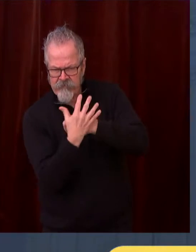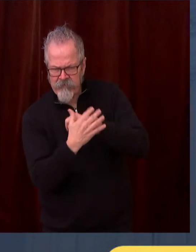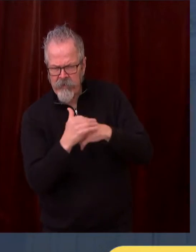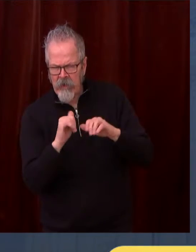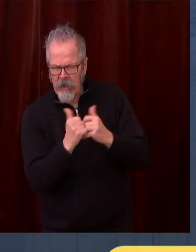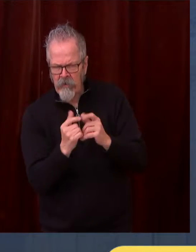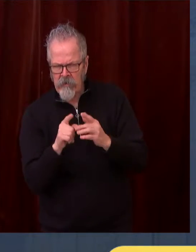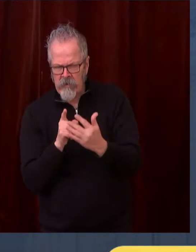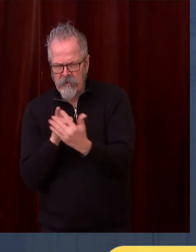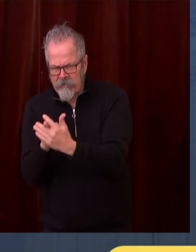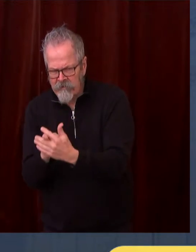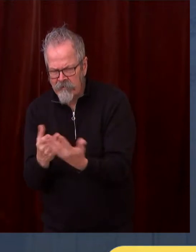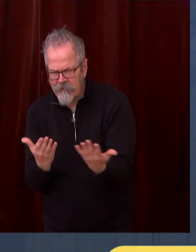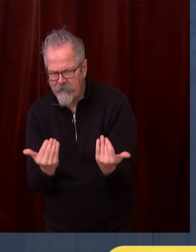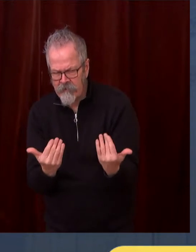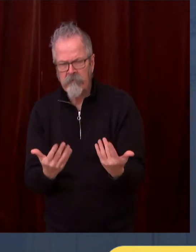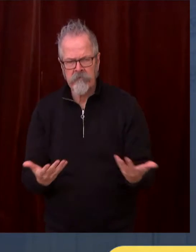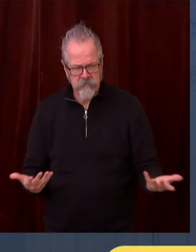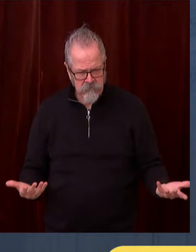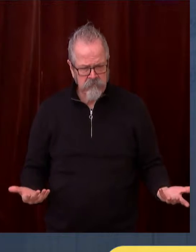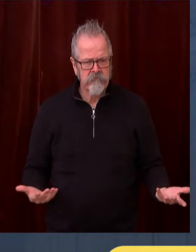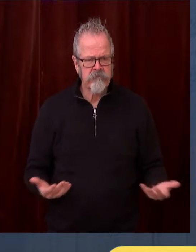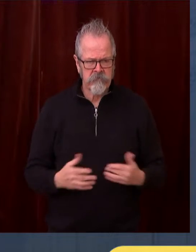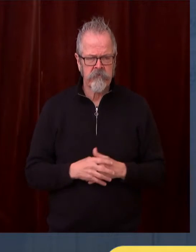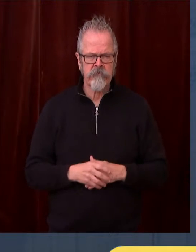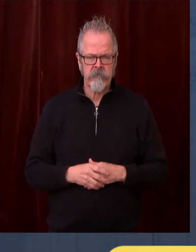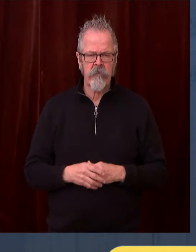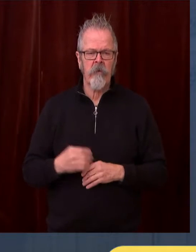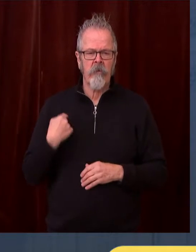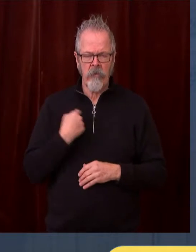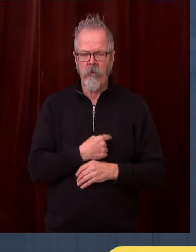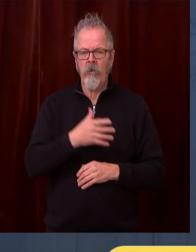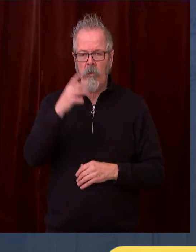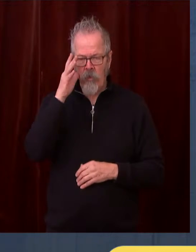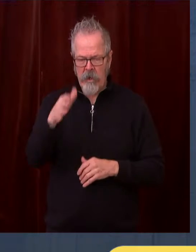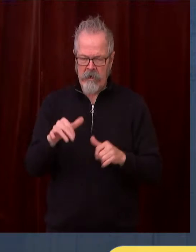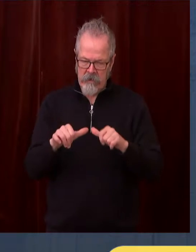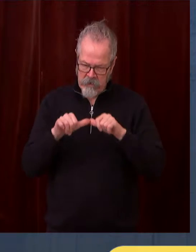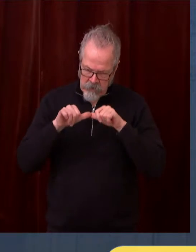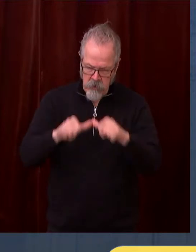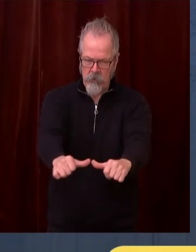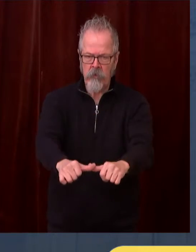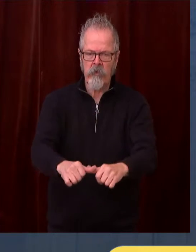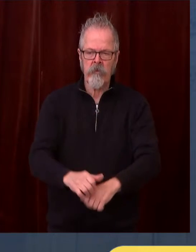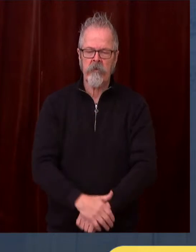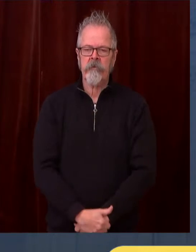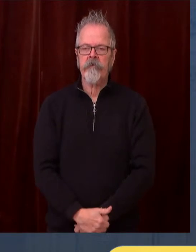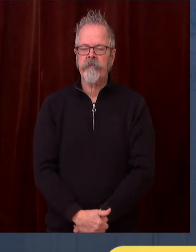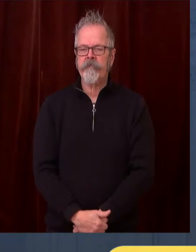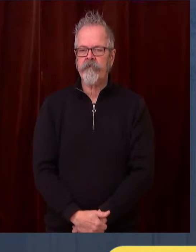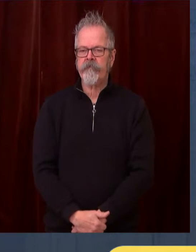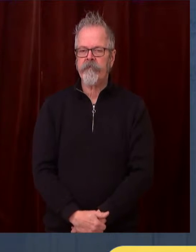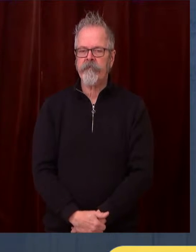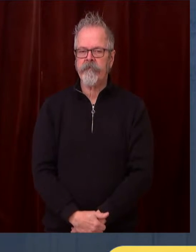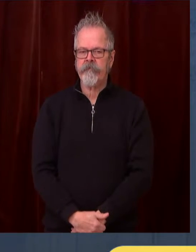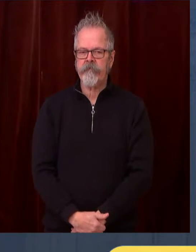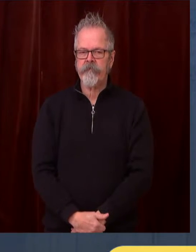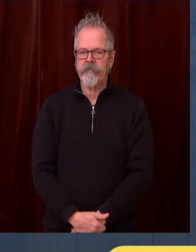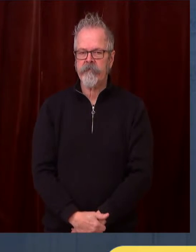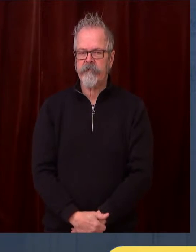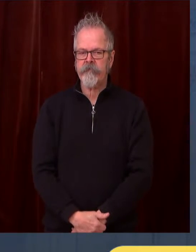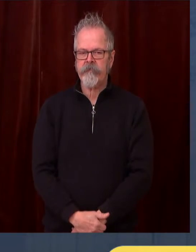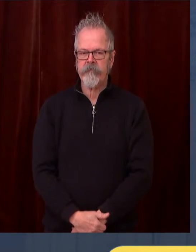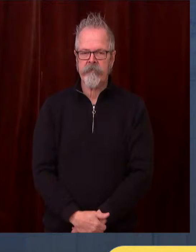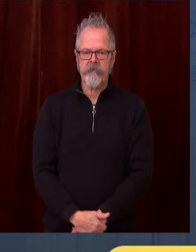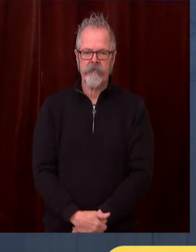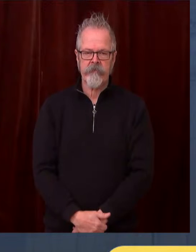continue in regard to this vaccine. few follow-ups. Yeah, up next we'll go